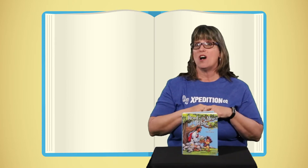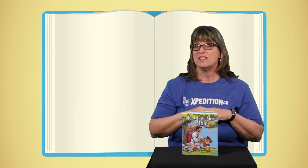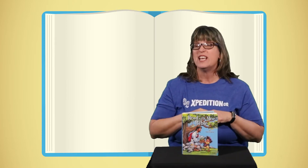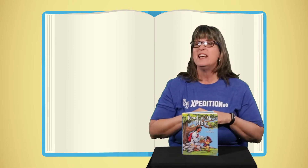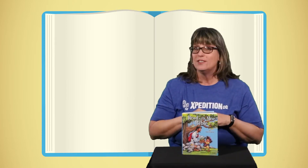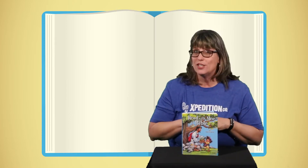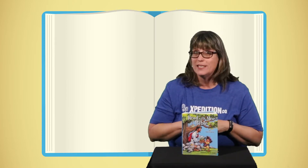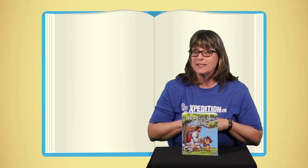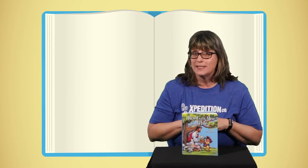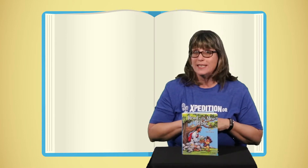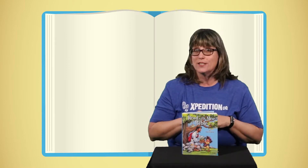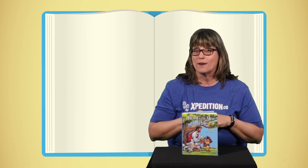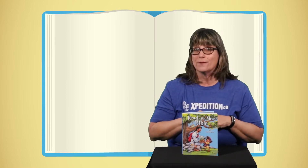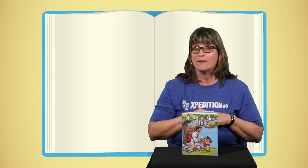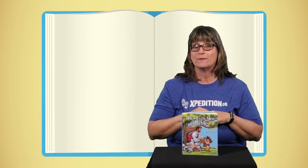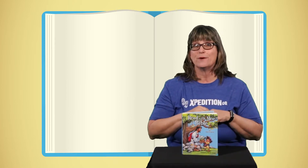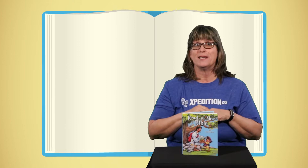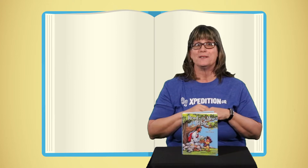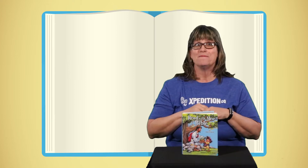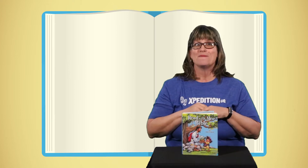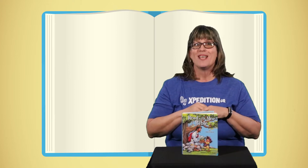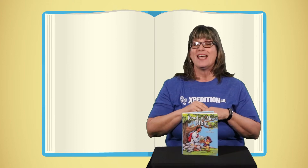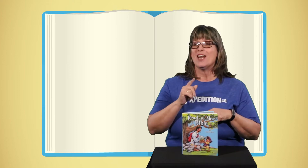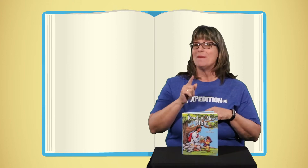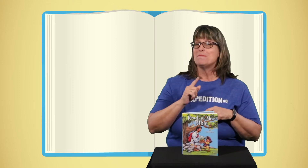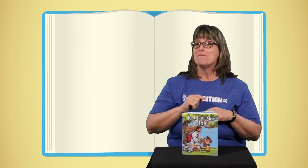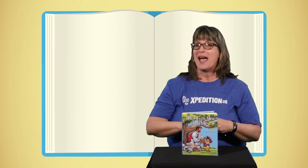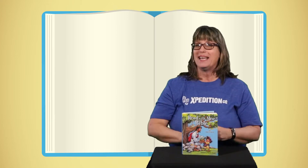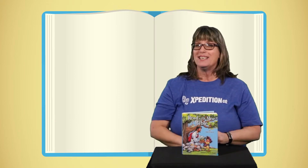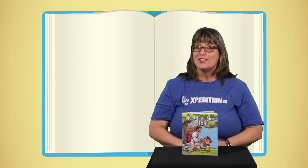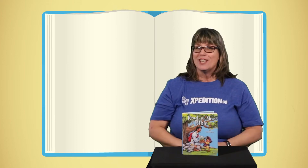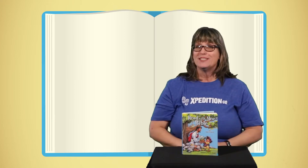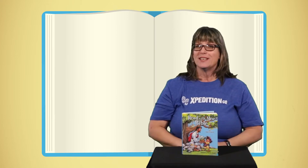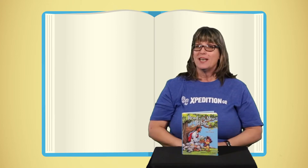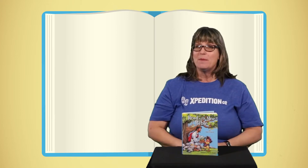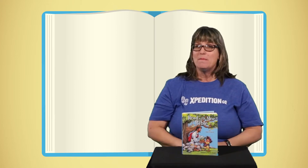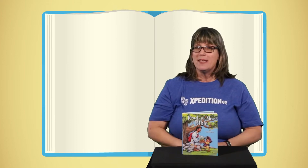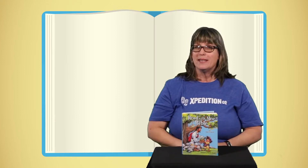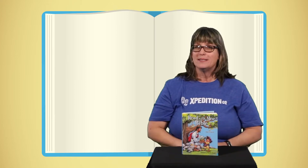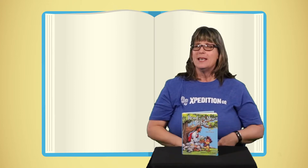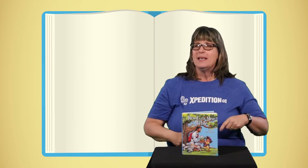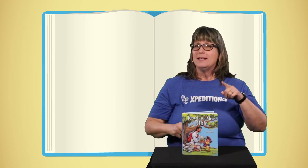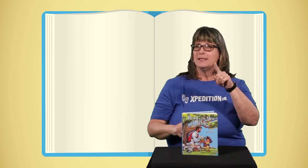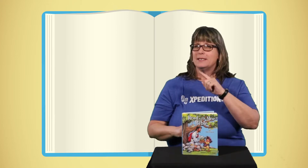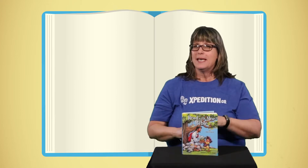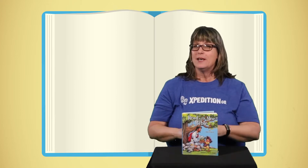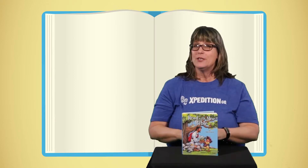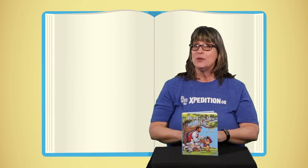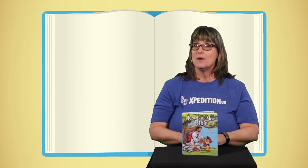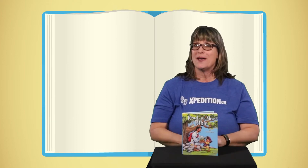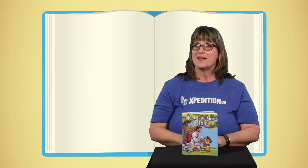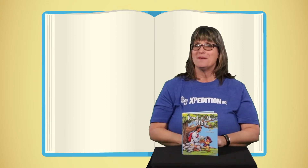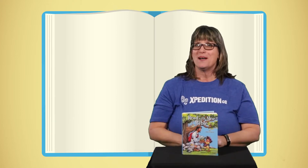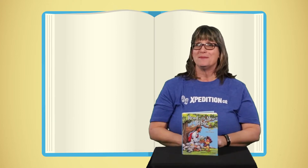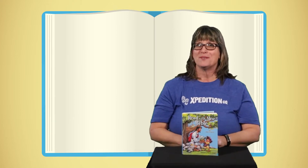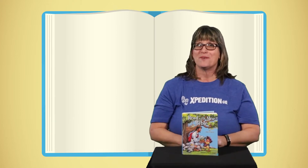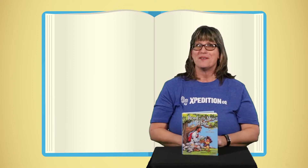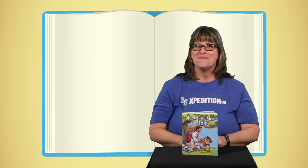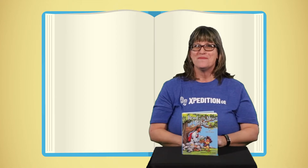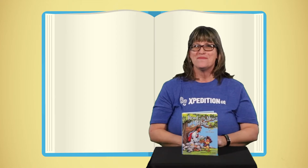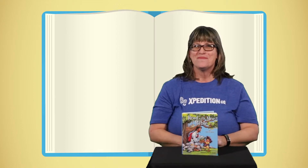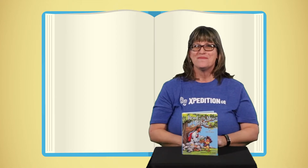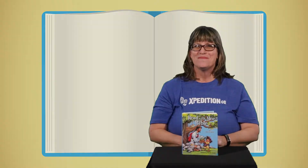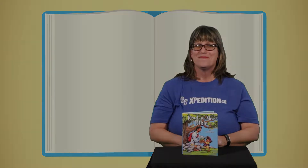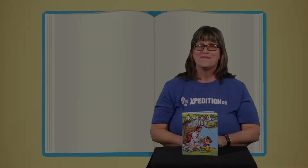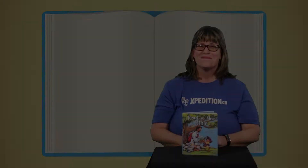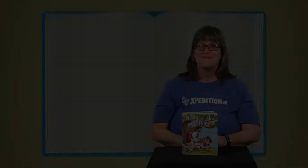that's called Jesus is Our Forever Friend. And I'll be back in just a couple minutes to tell you about our Bible story.